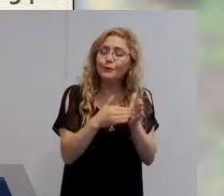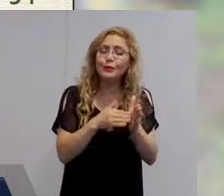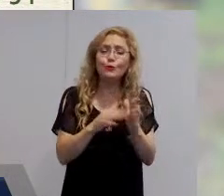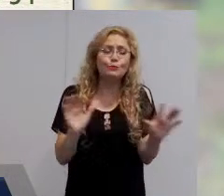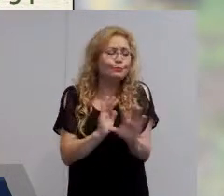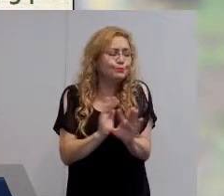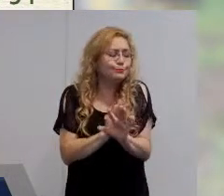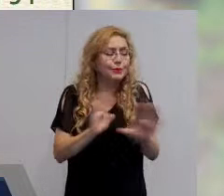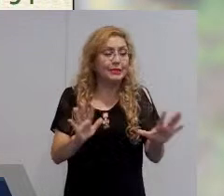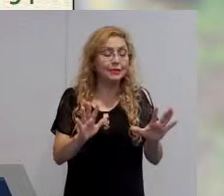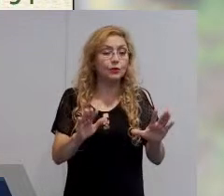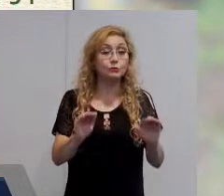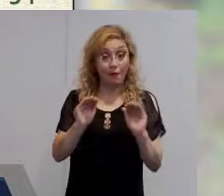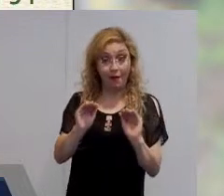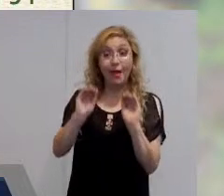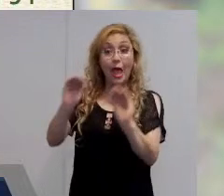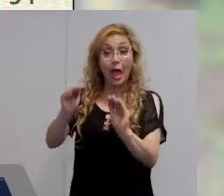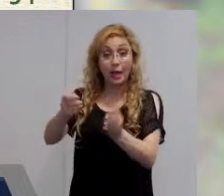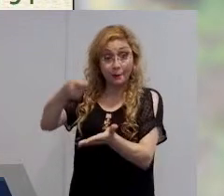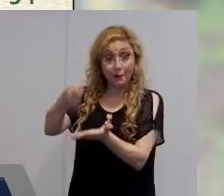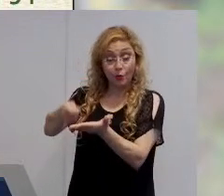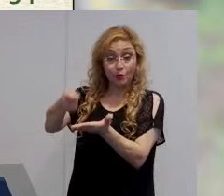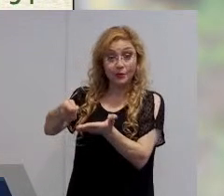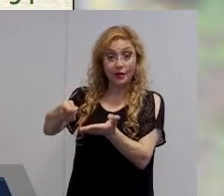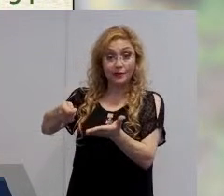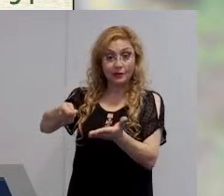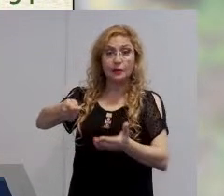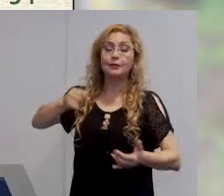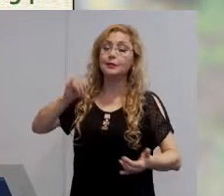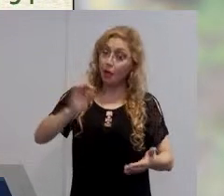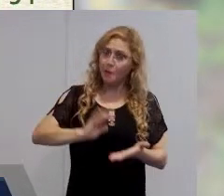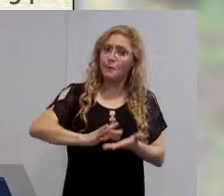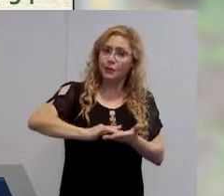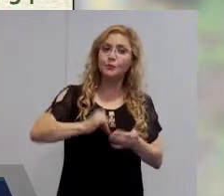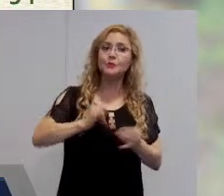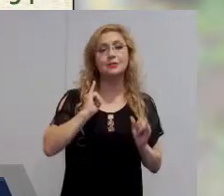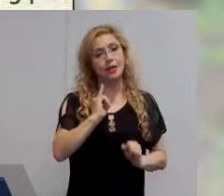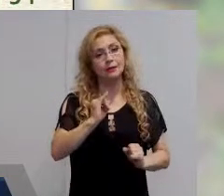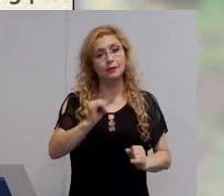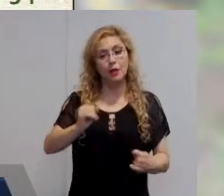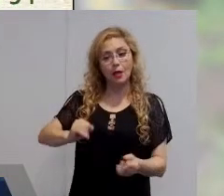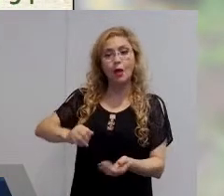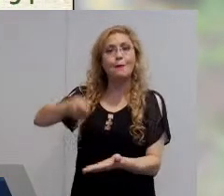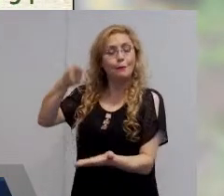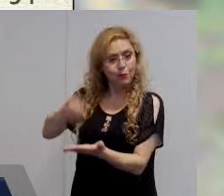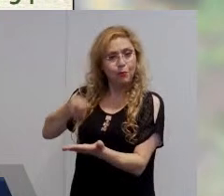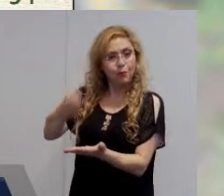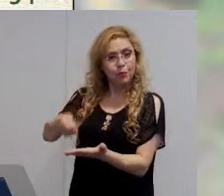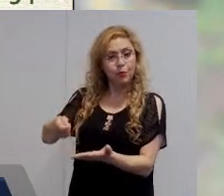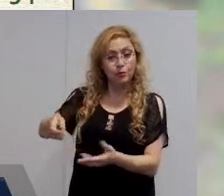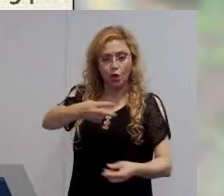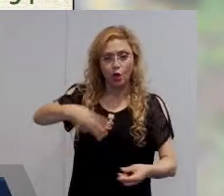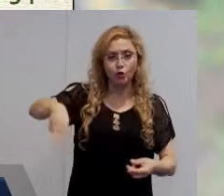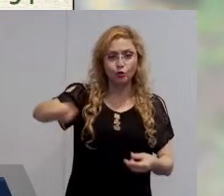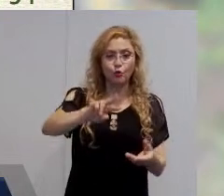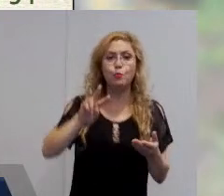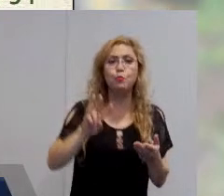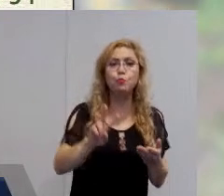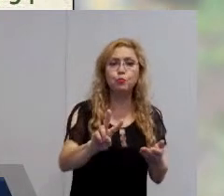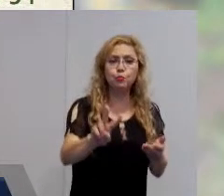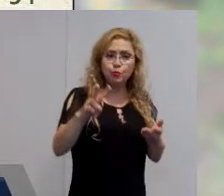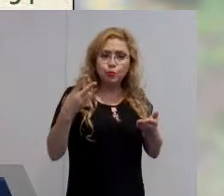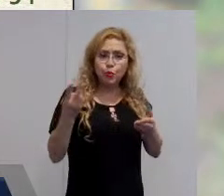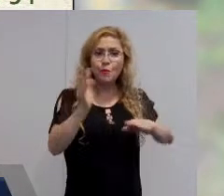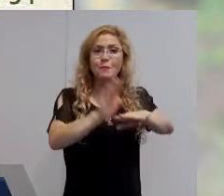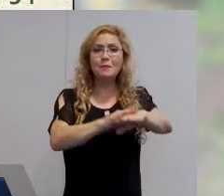critical moments. Material support, yes. Spirit, yes, but also material support. We multiplied by 5 the